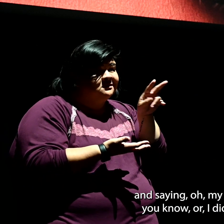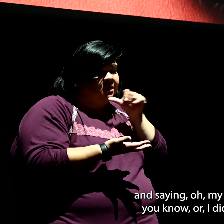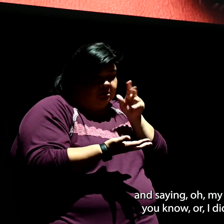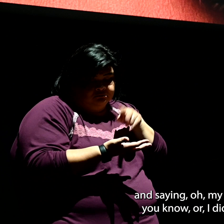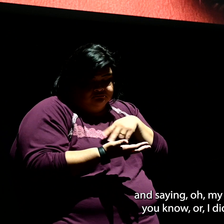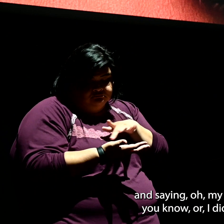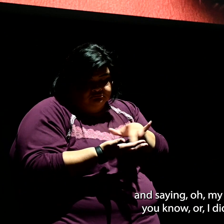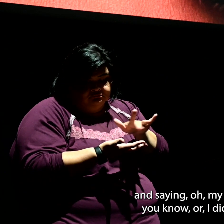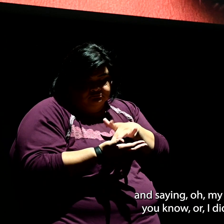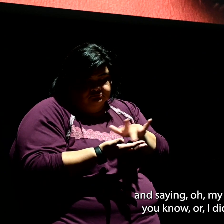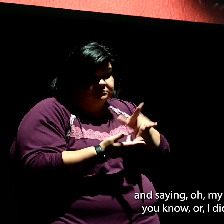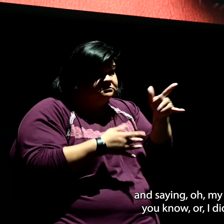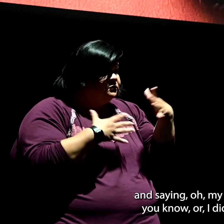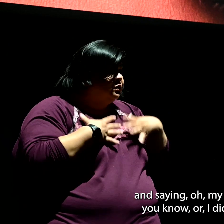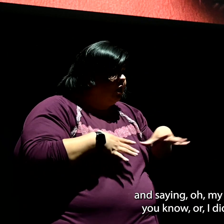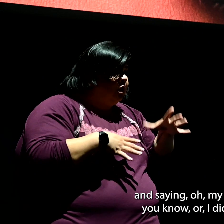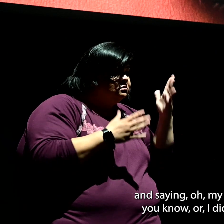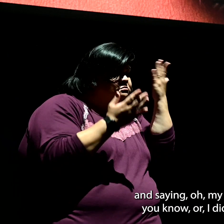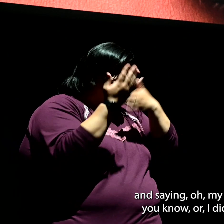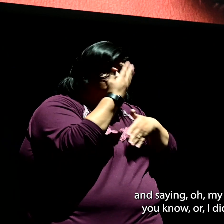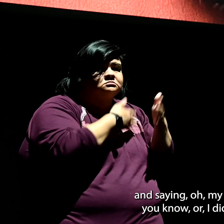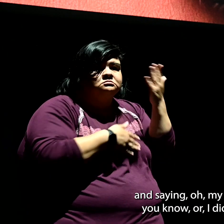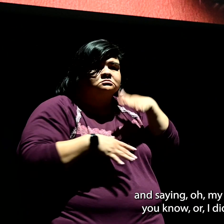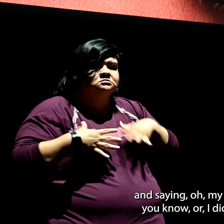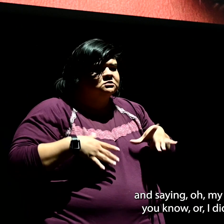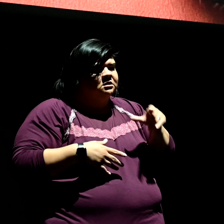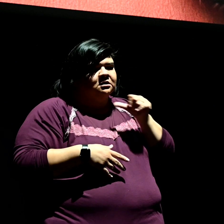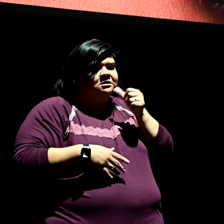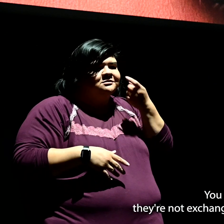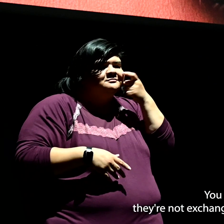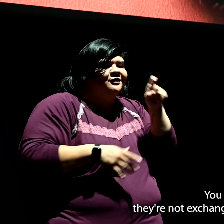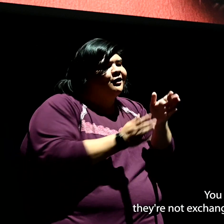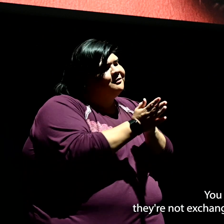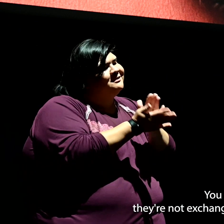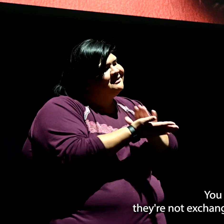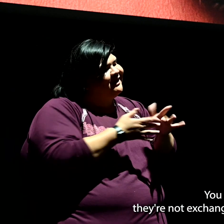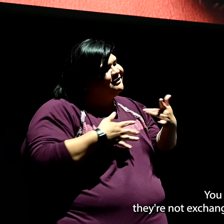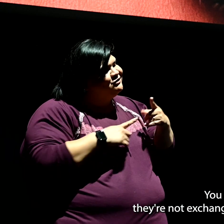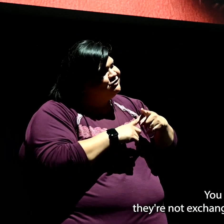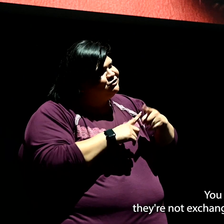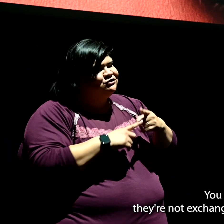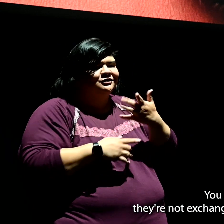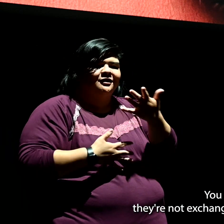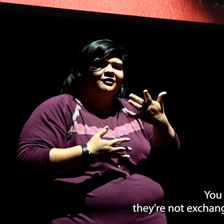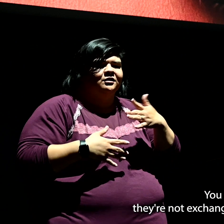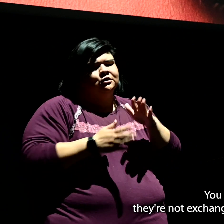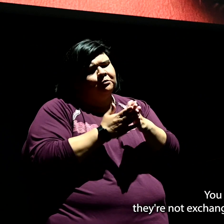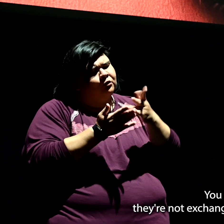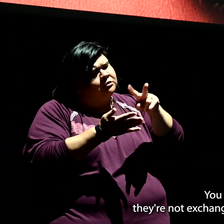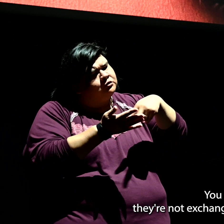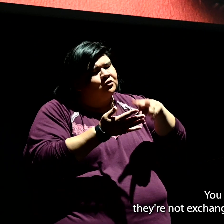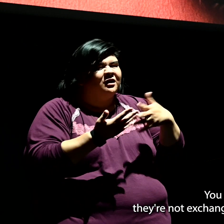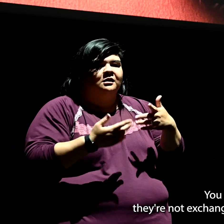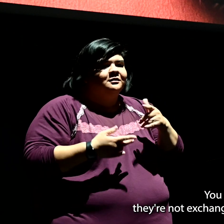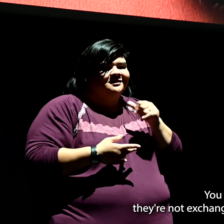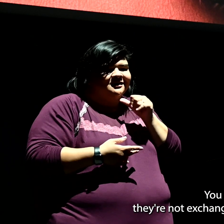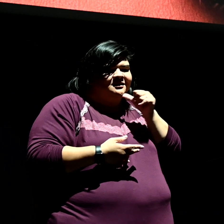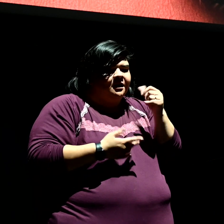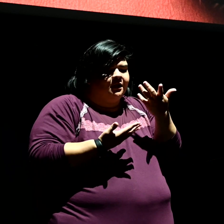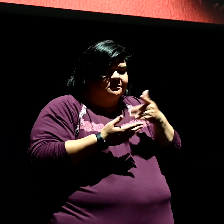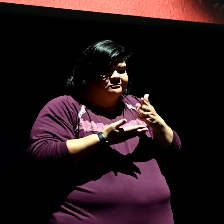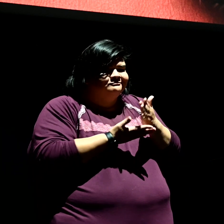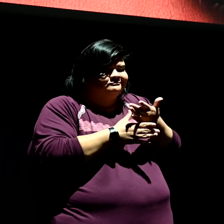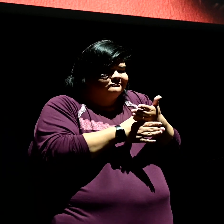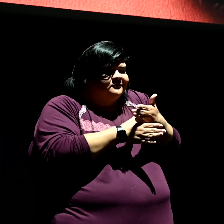love that shirt, you know, or I didn't read that book. You know, they're not exchanging these little